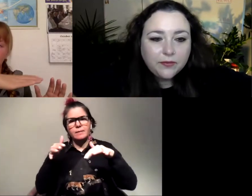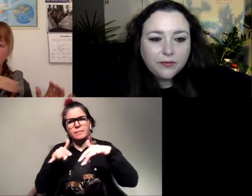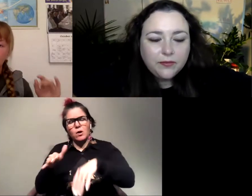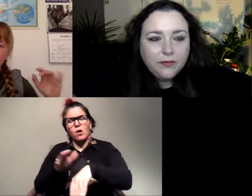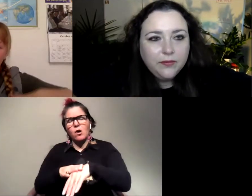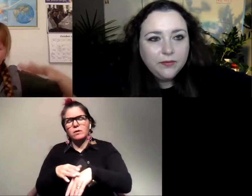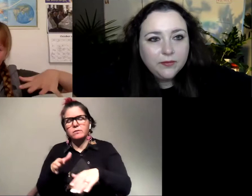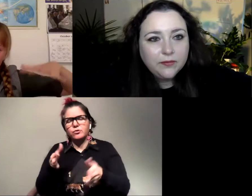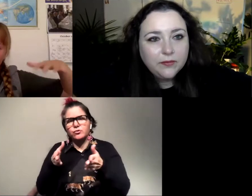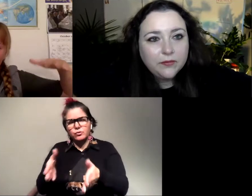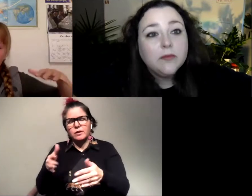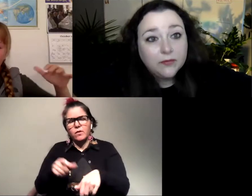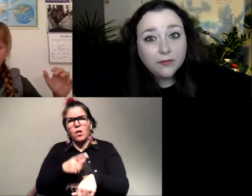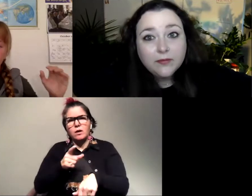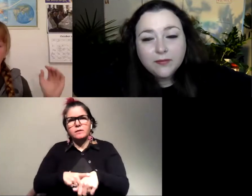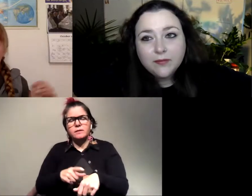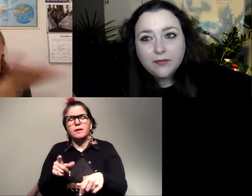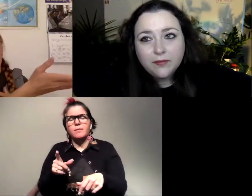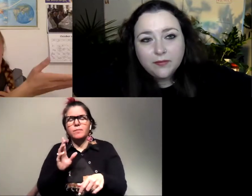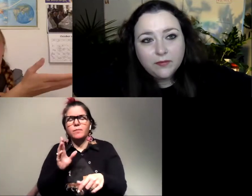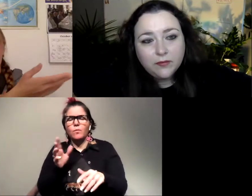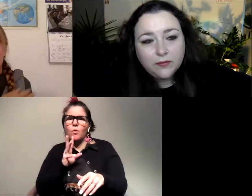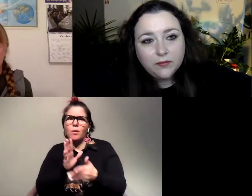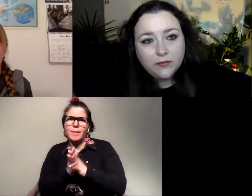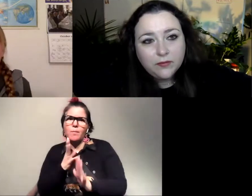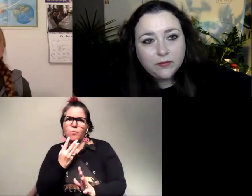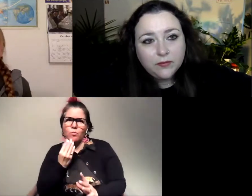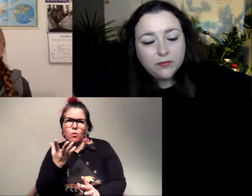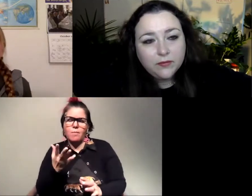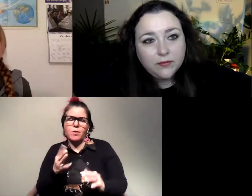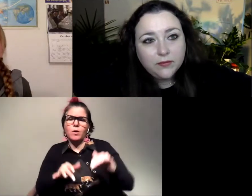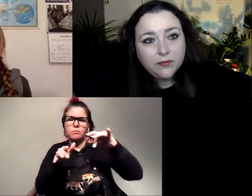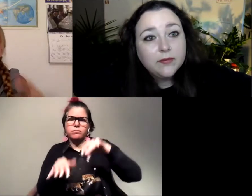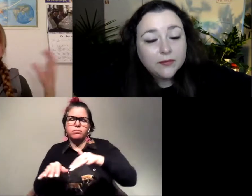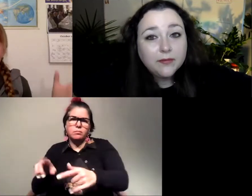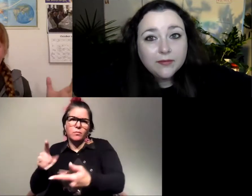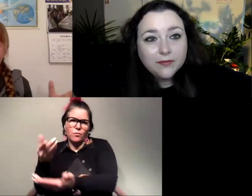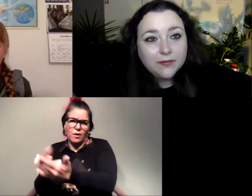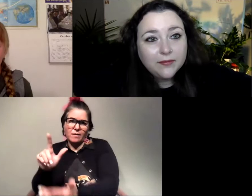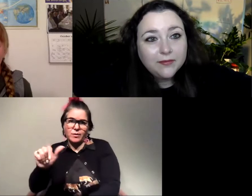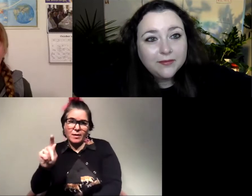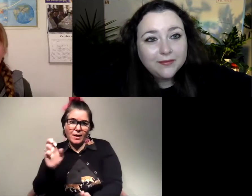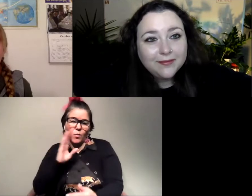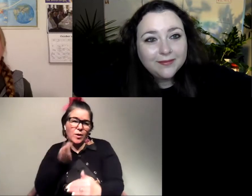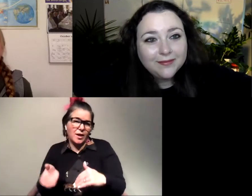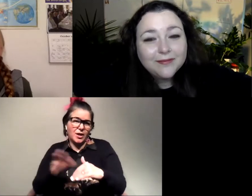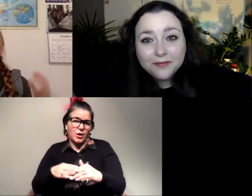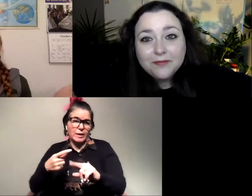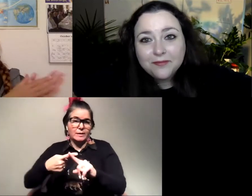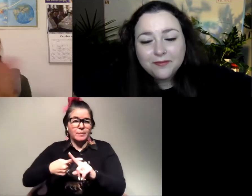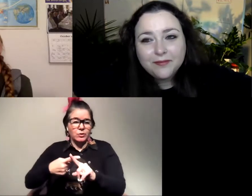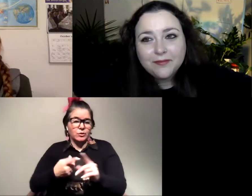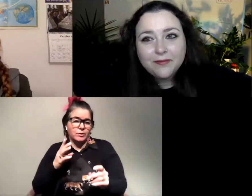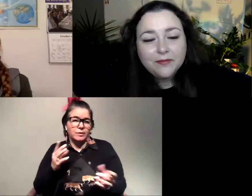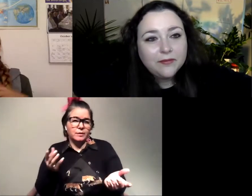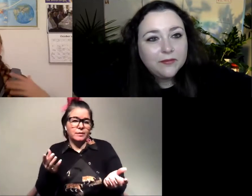long time, that pavement's going to warm up your water, and then eventually it gets into your lake, and it is going to increase the temperature of the lake. And the reason